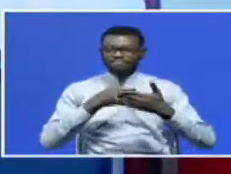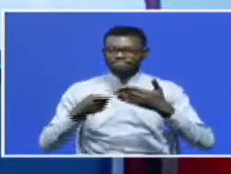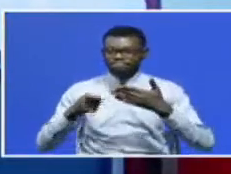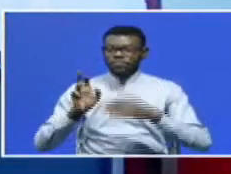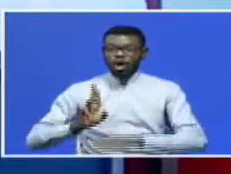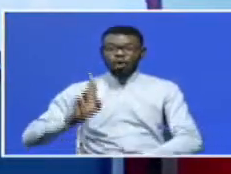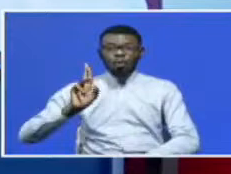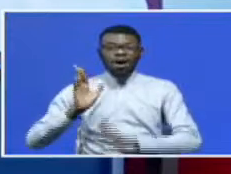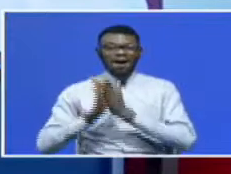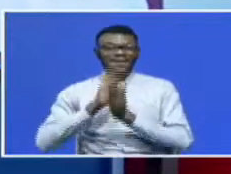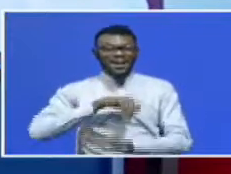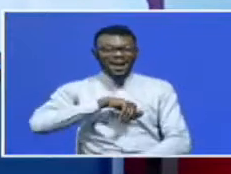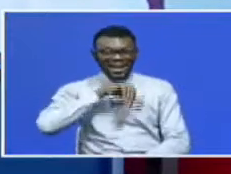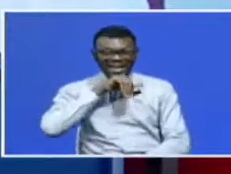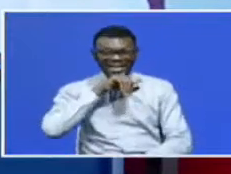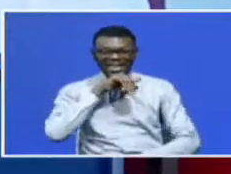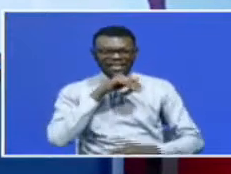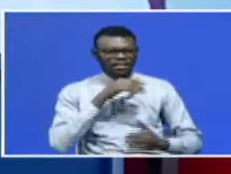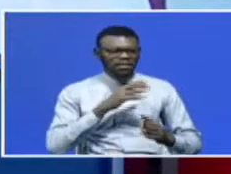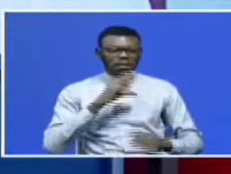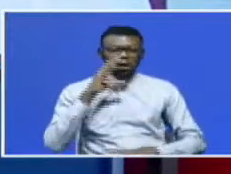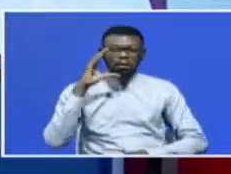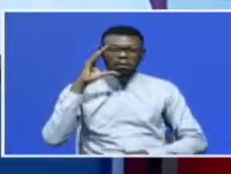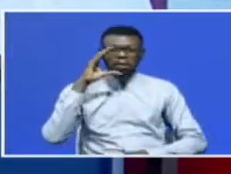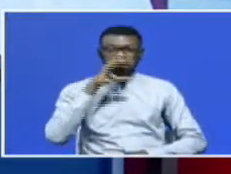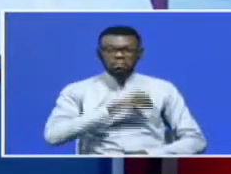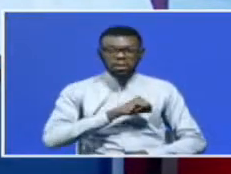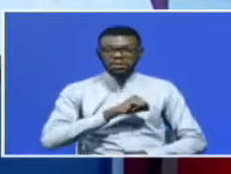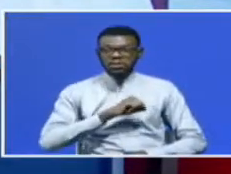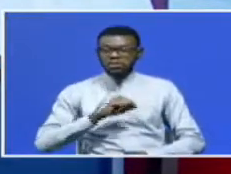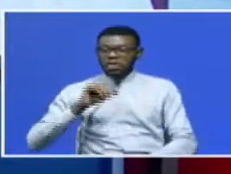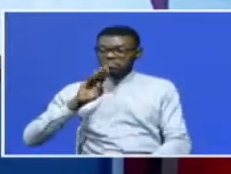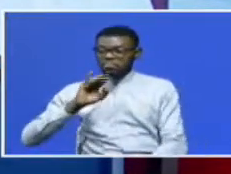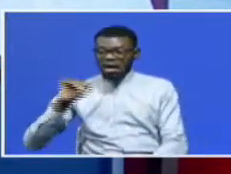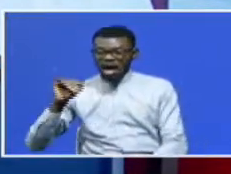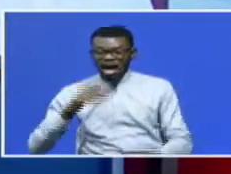ODM leader Raila Odinga were found to be missing from the BBI supporters list published.